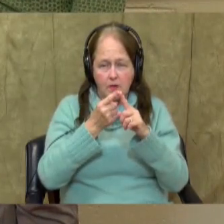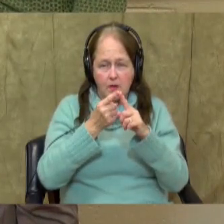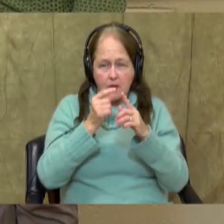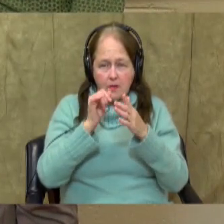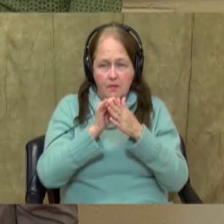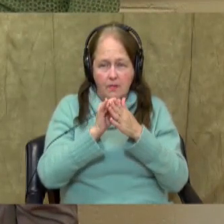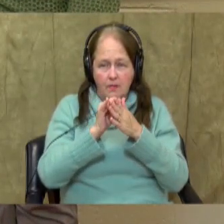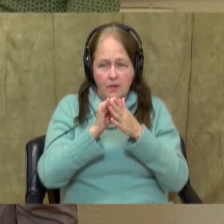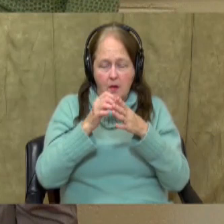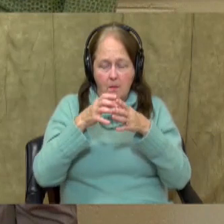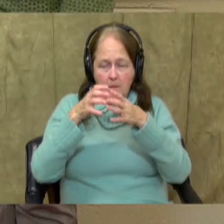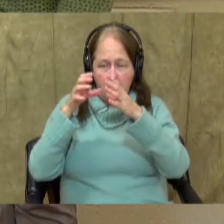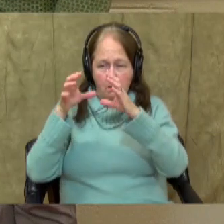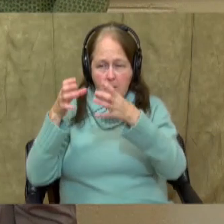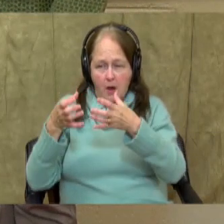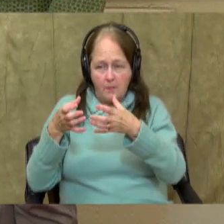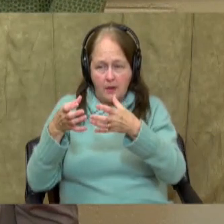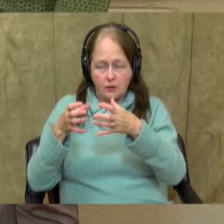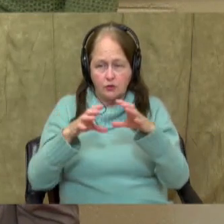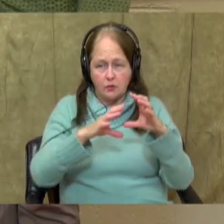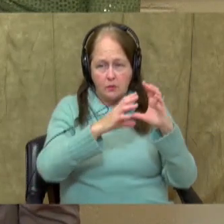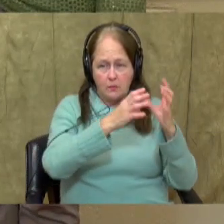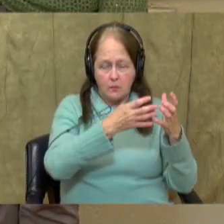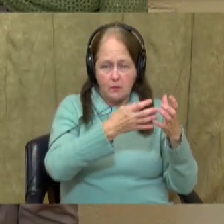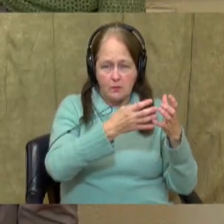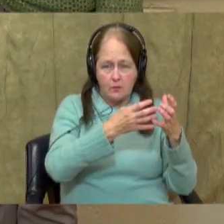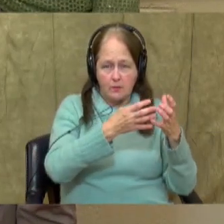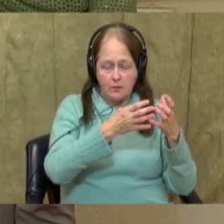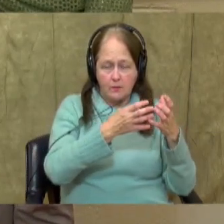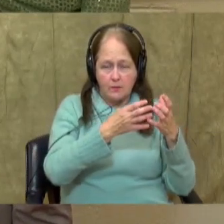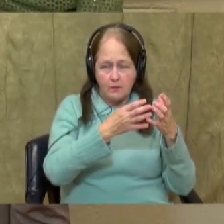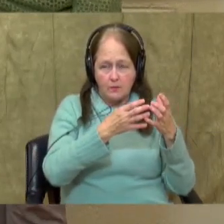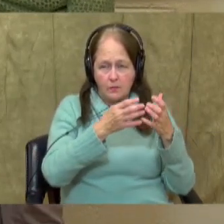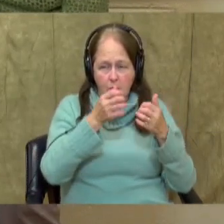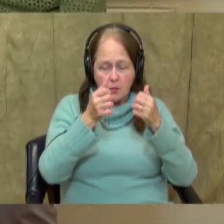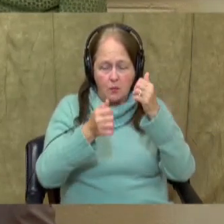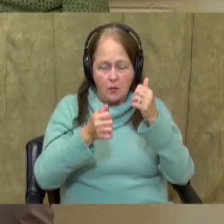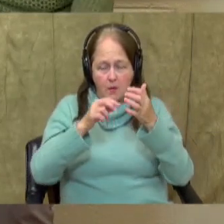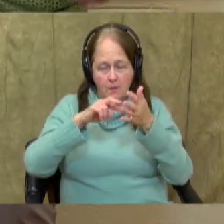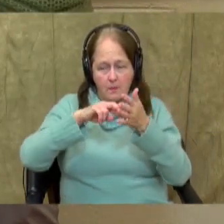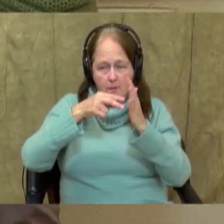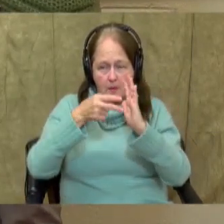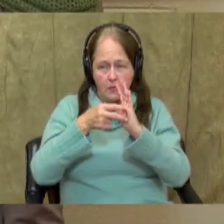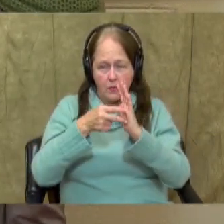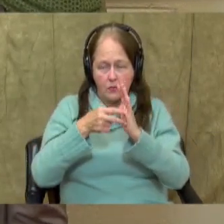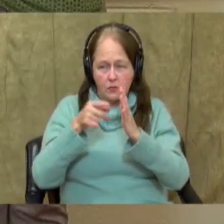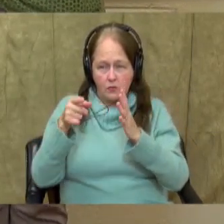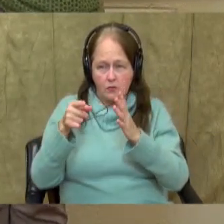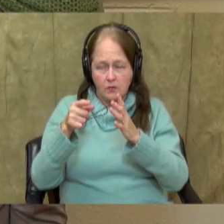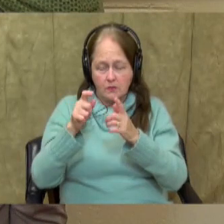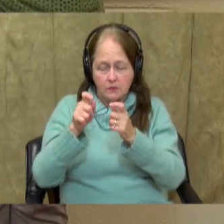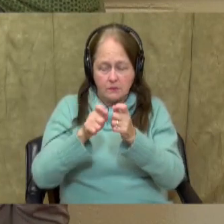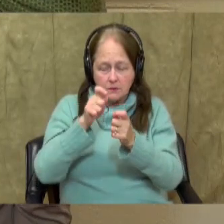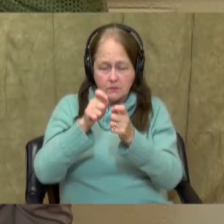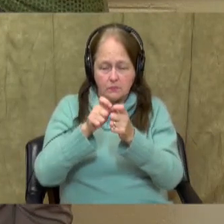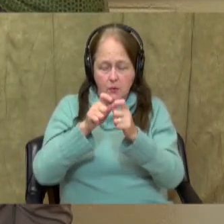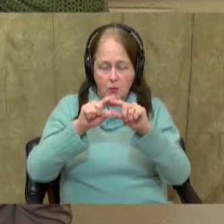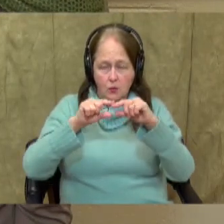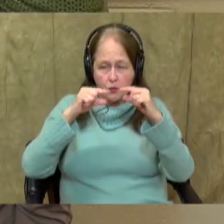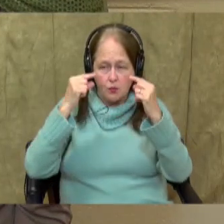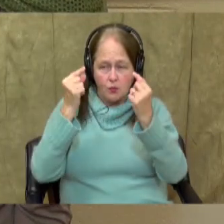a population stated for who I am asking the question? What this means is, have you specified a group